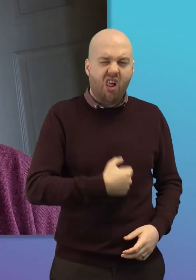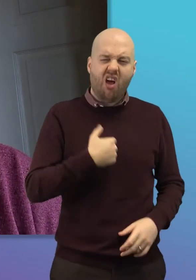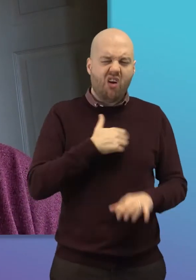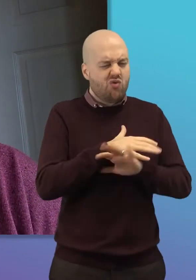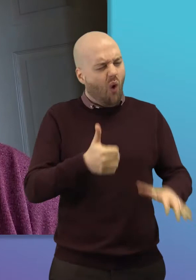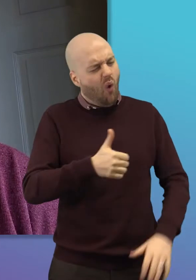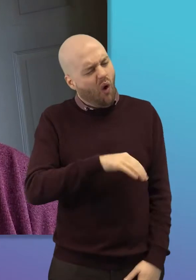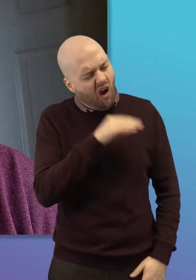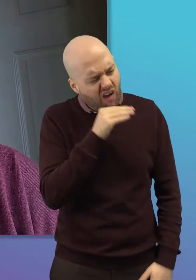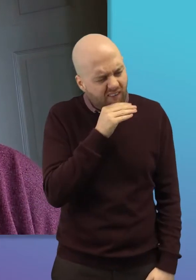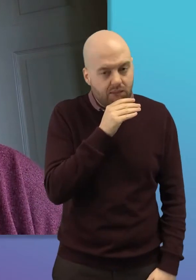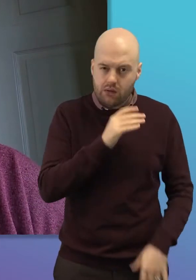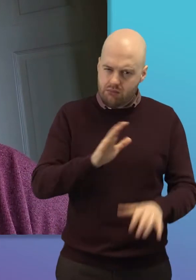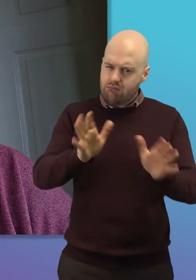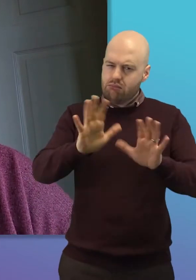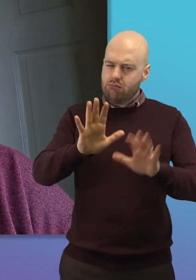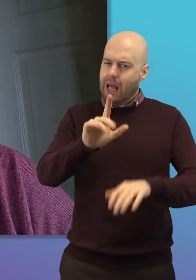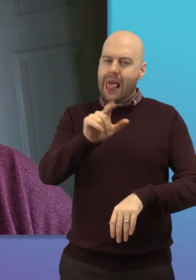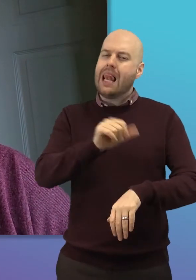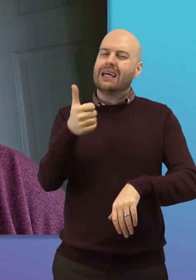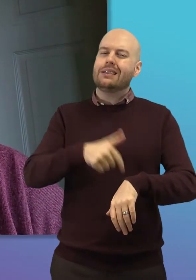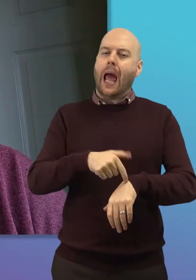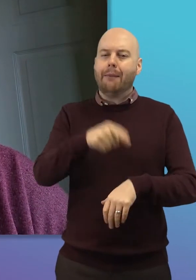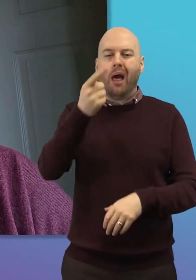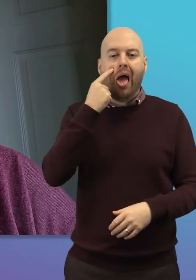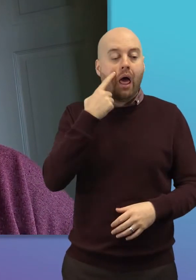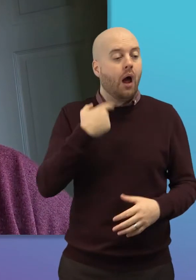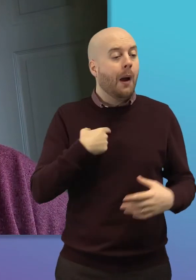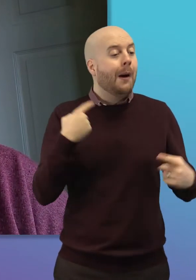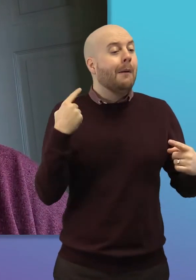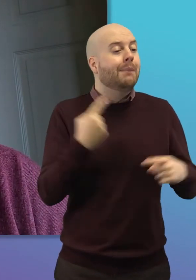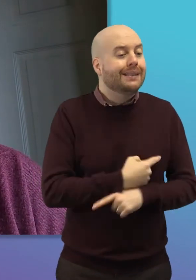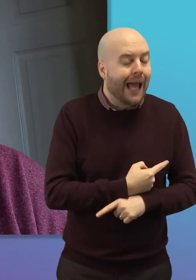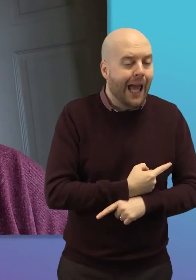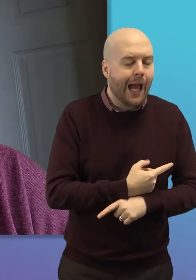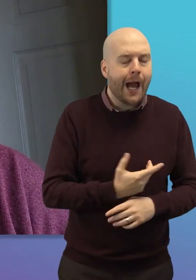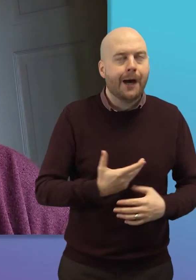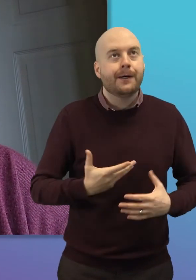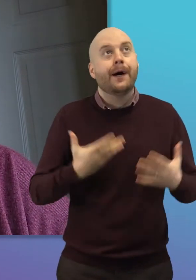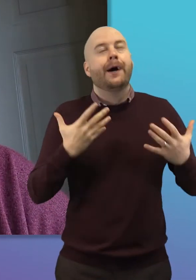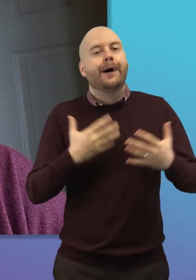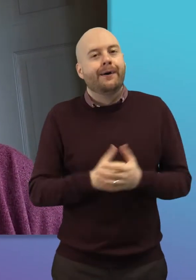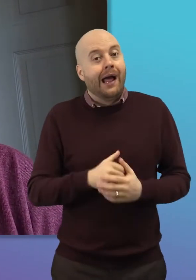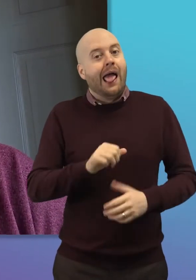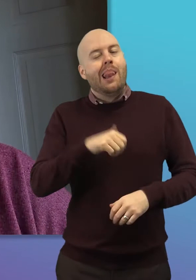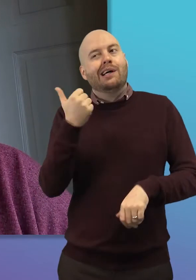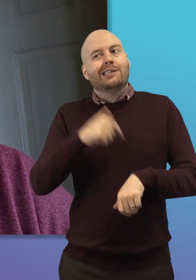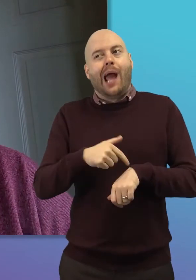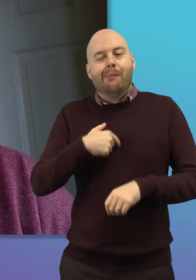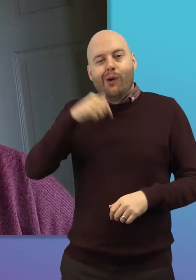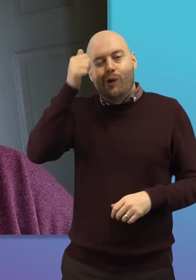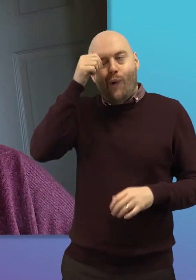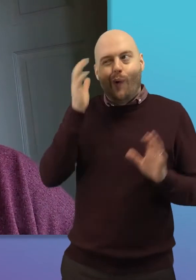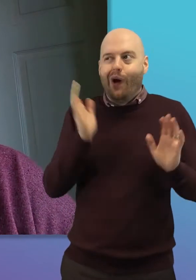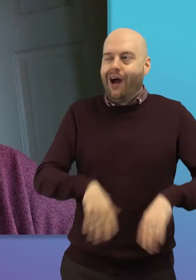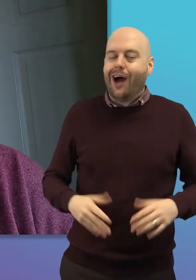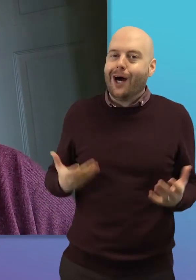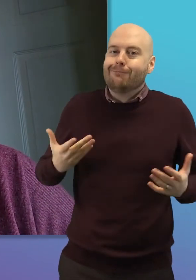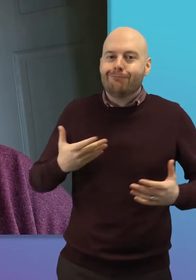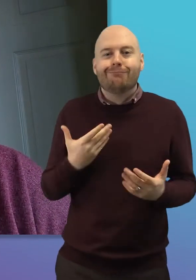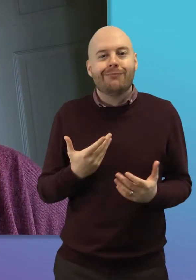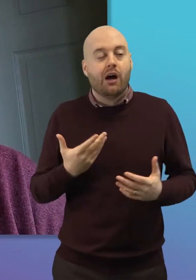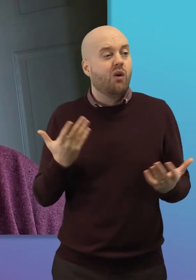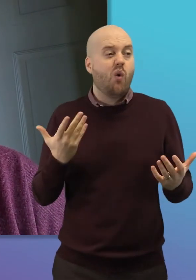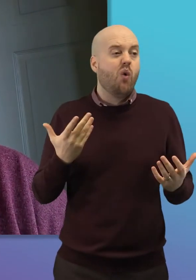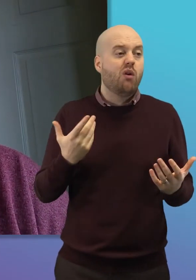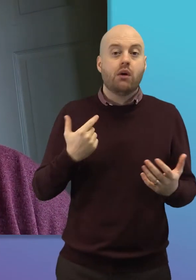this incorrectly this time, okay, but nobody's perfect. I can try it differently the next time. Or okay, it was incorrect, but I'm doing the